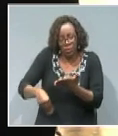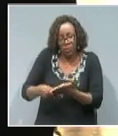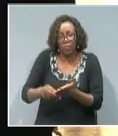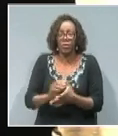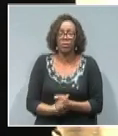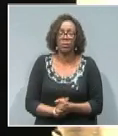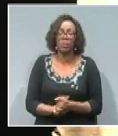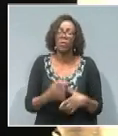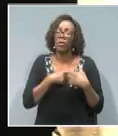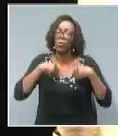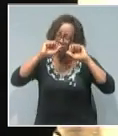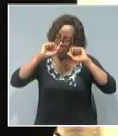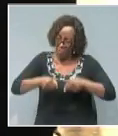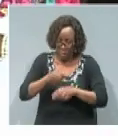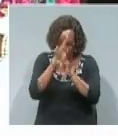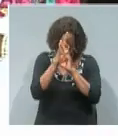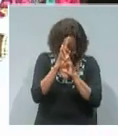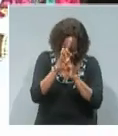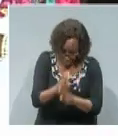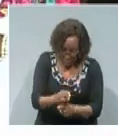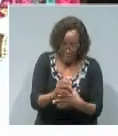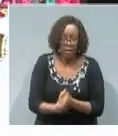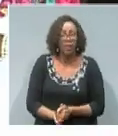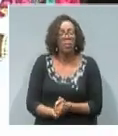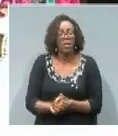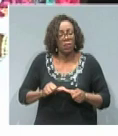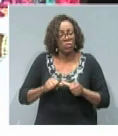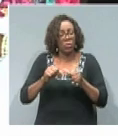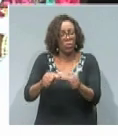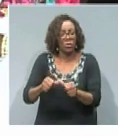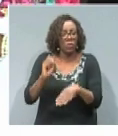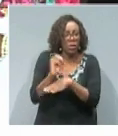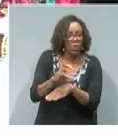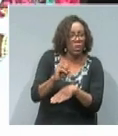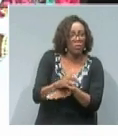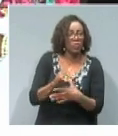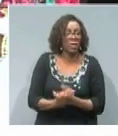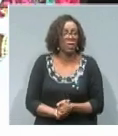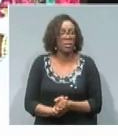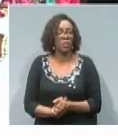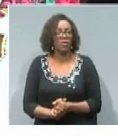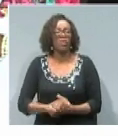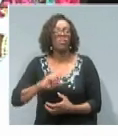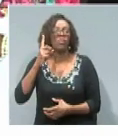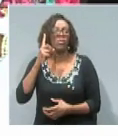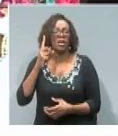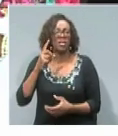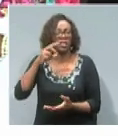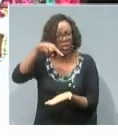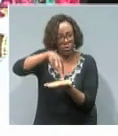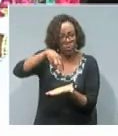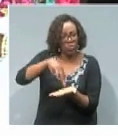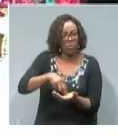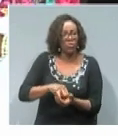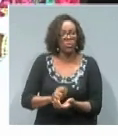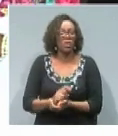can honor him by advocating for the values that defined his life, namely